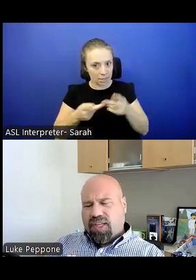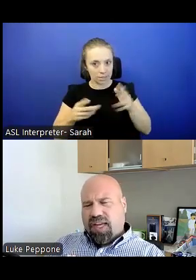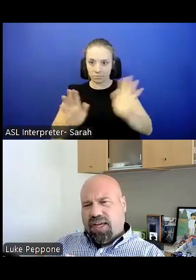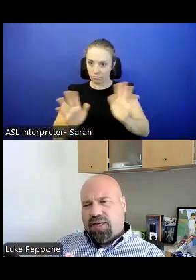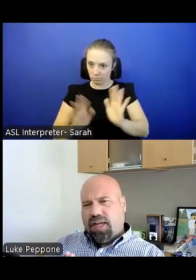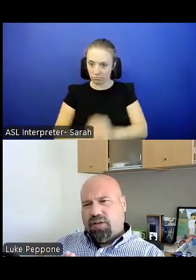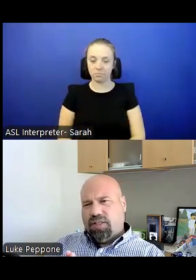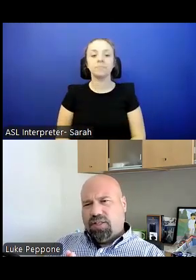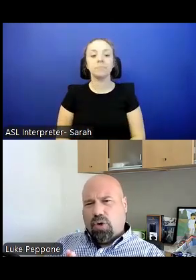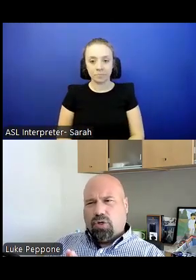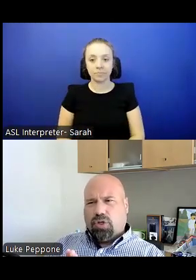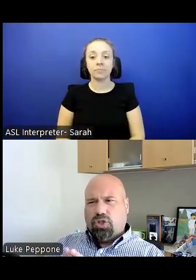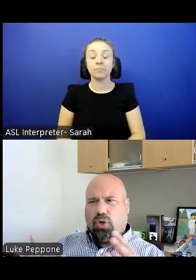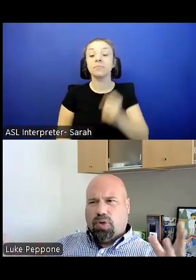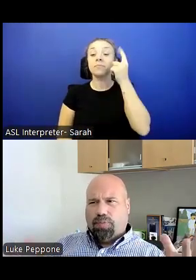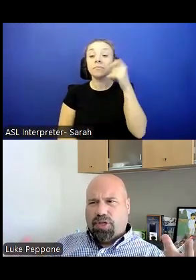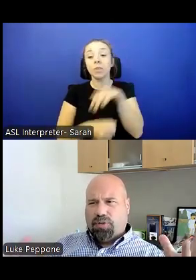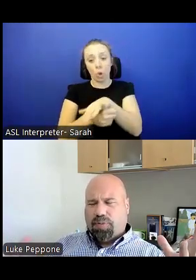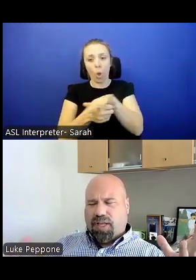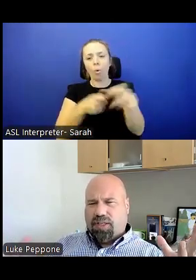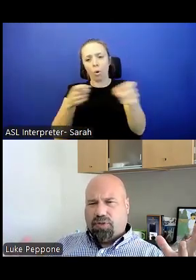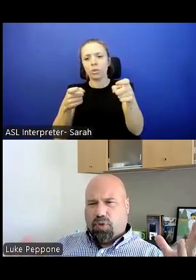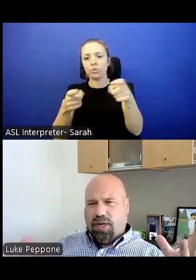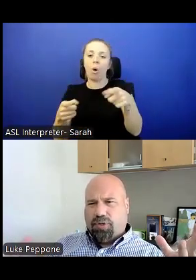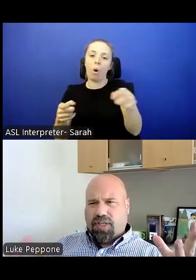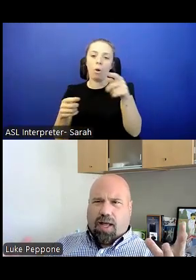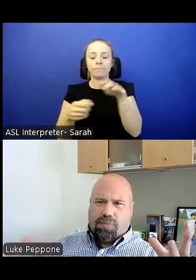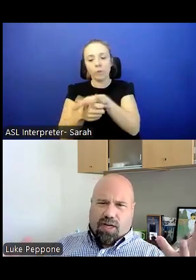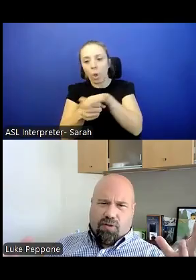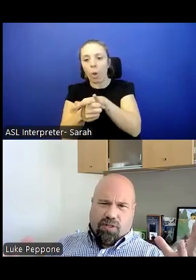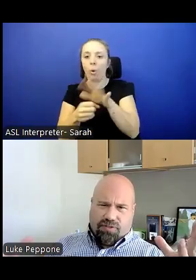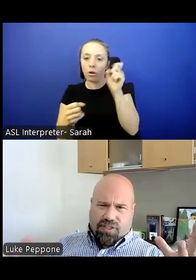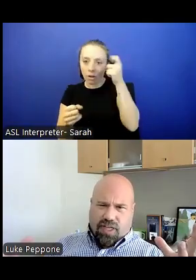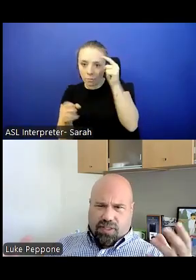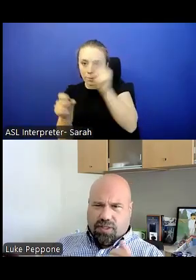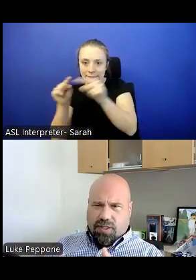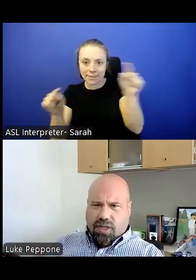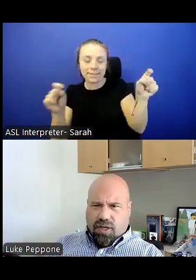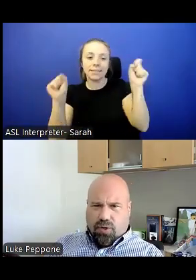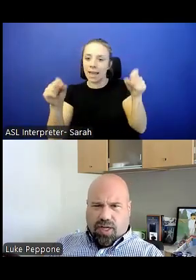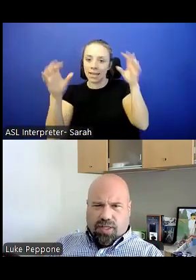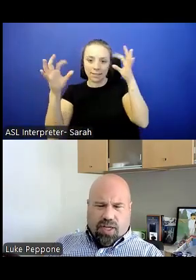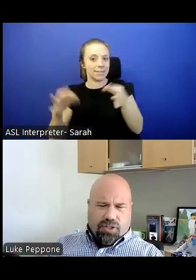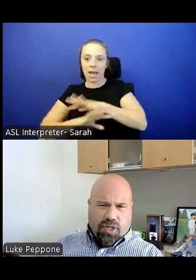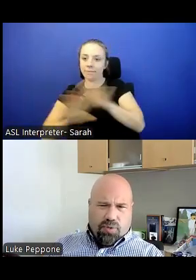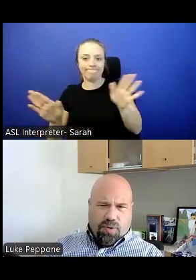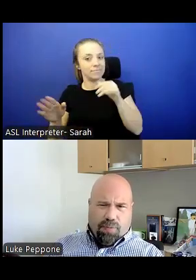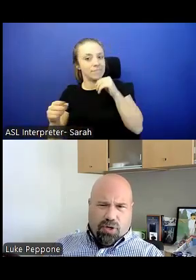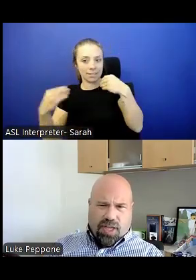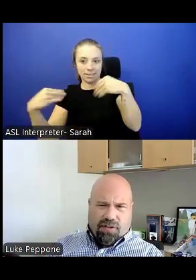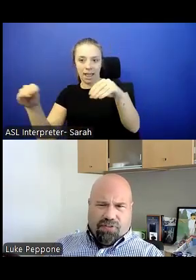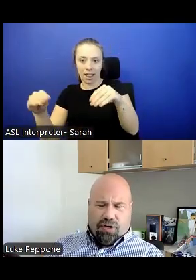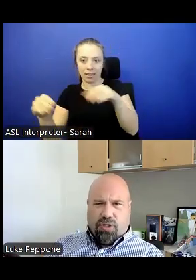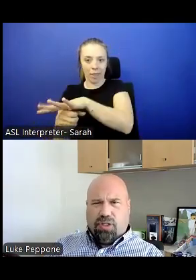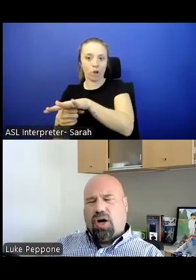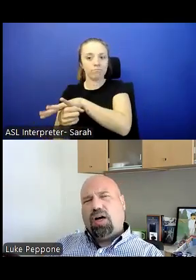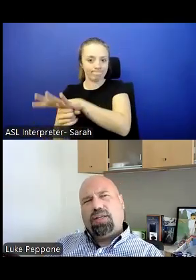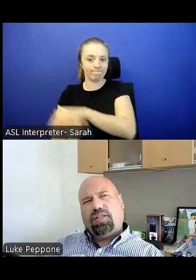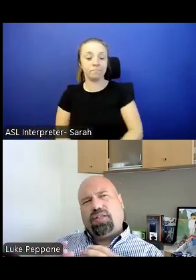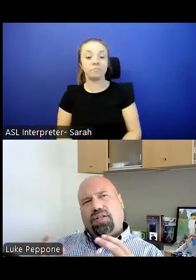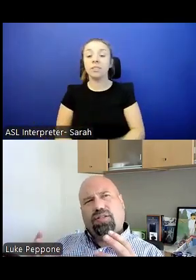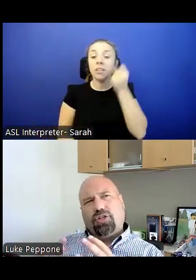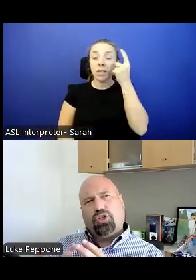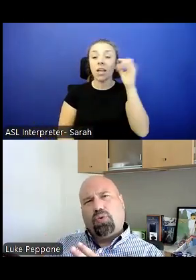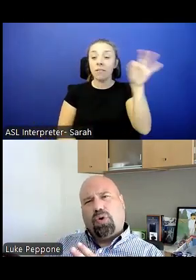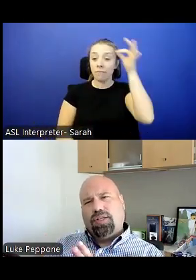And there is local control where municipalities were able to opt out of selling. Okay, so it is remember that federal law,